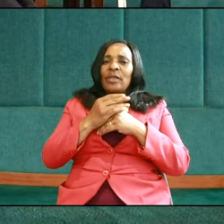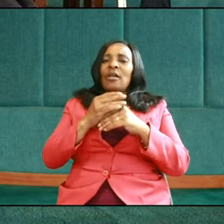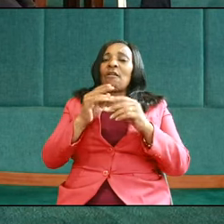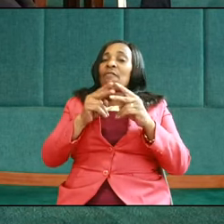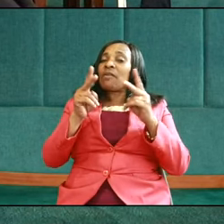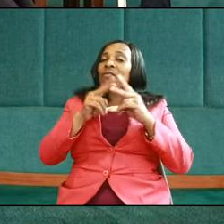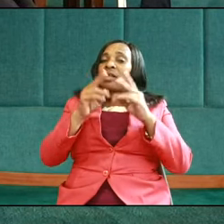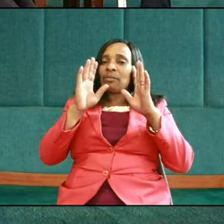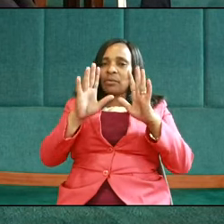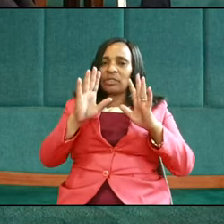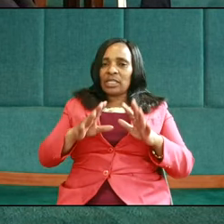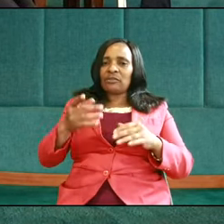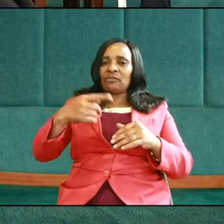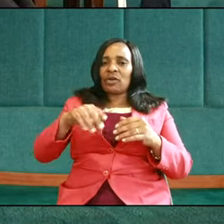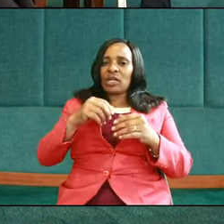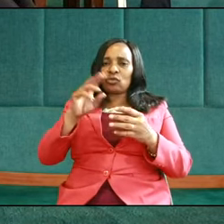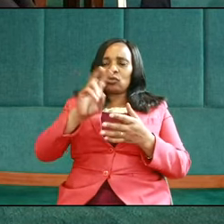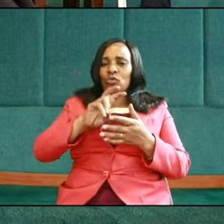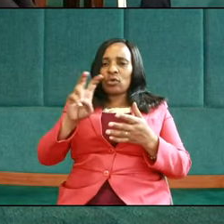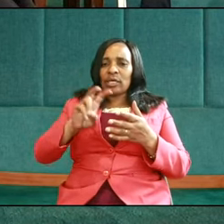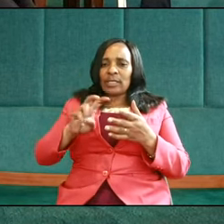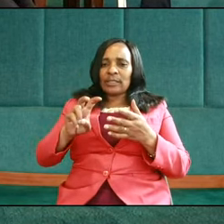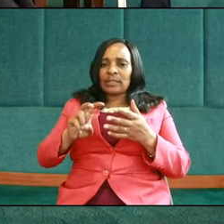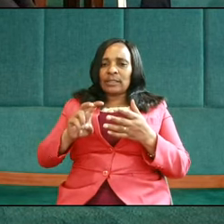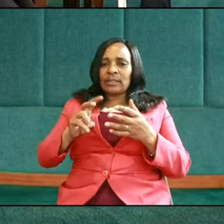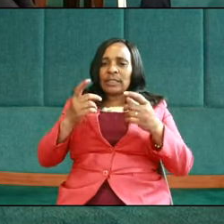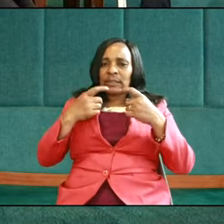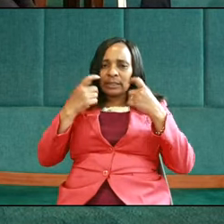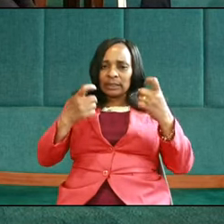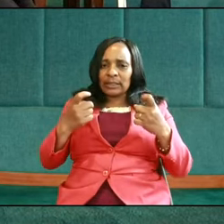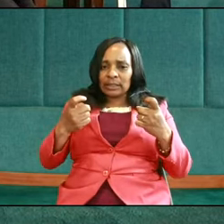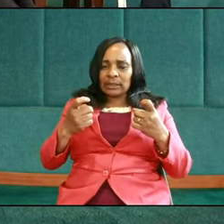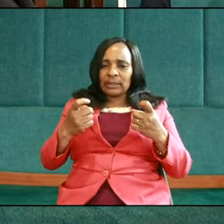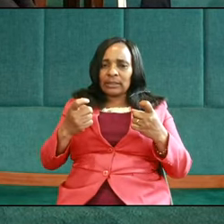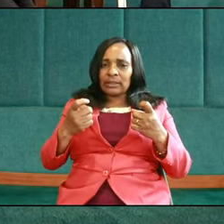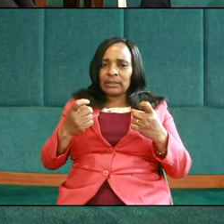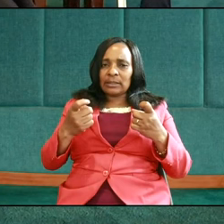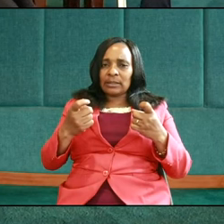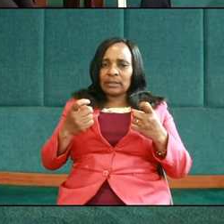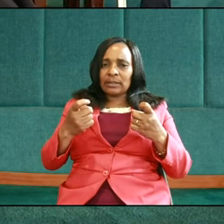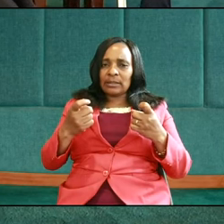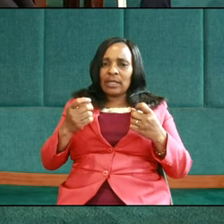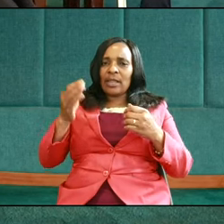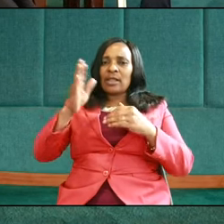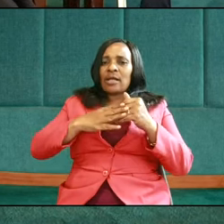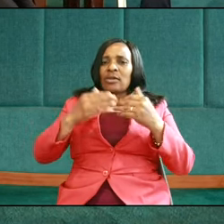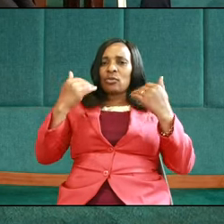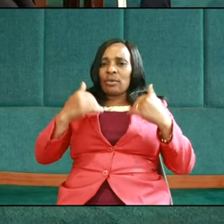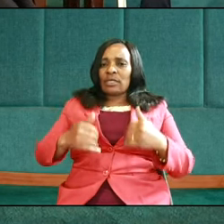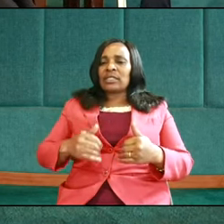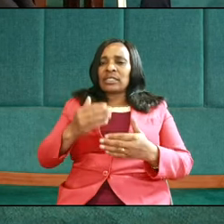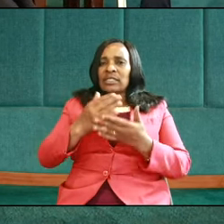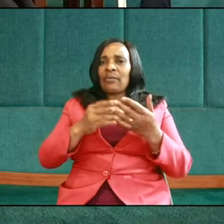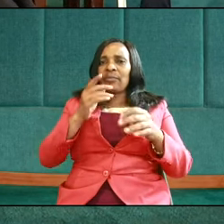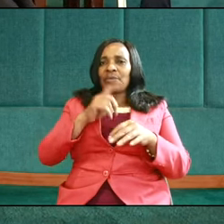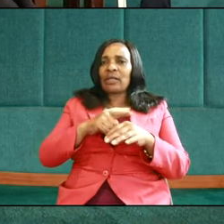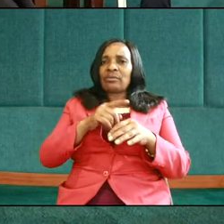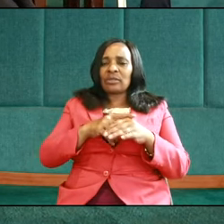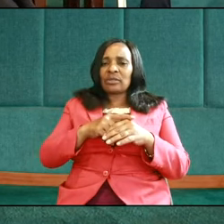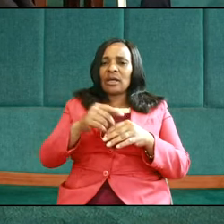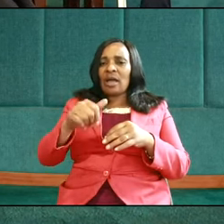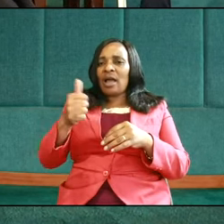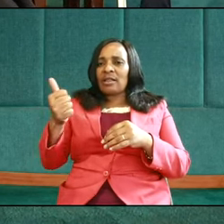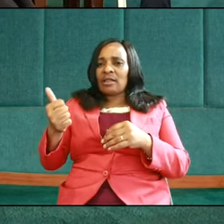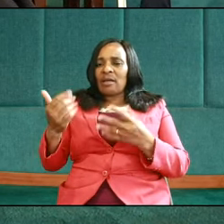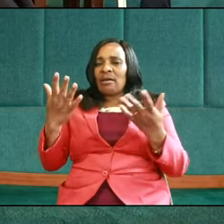crucial for us to recognize sin in relation to humanity, because sometimes in some other religions